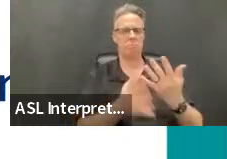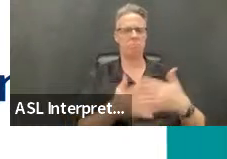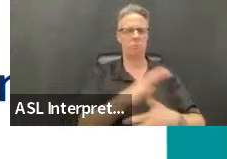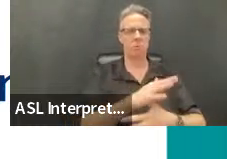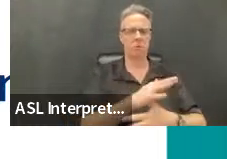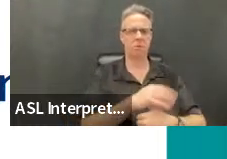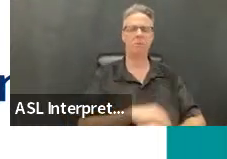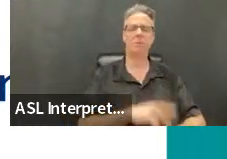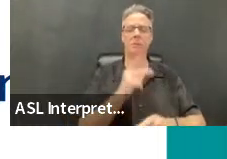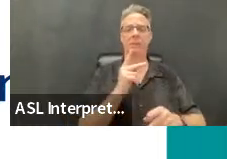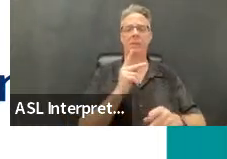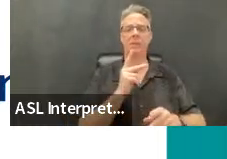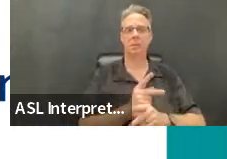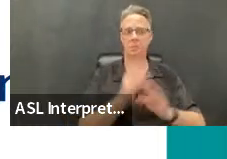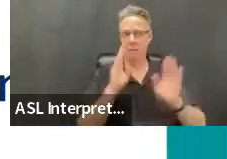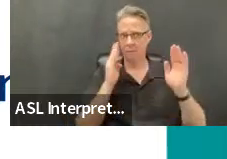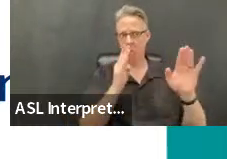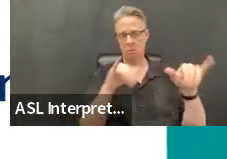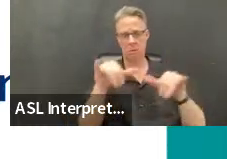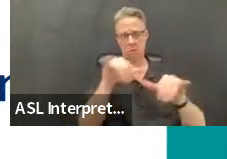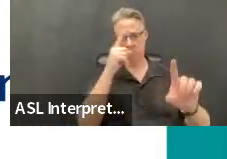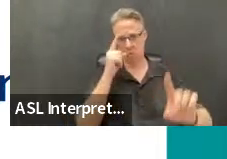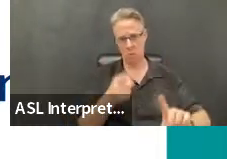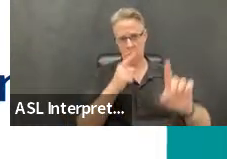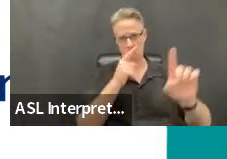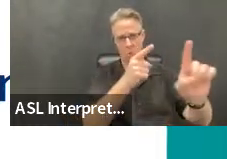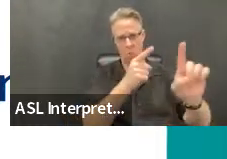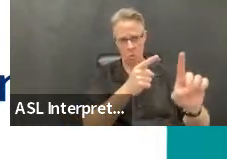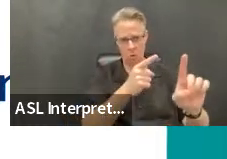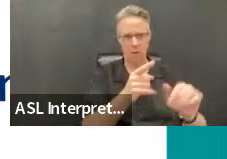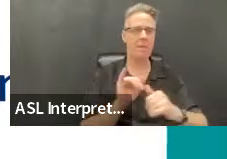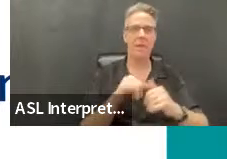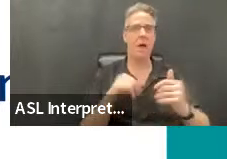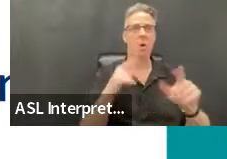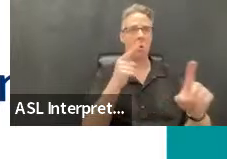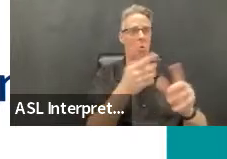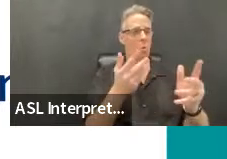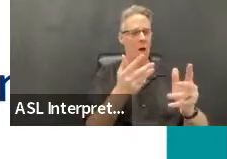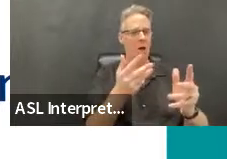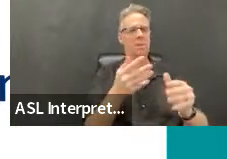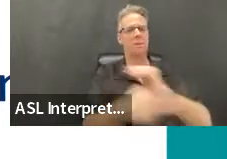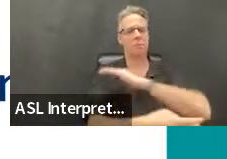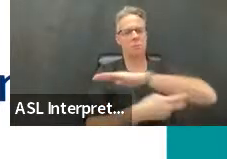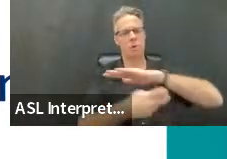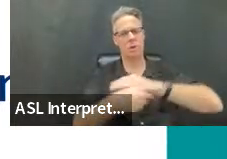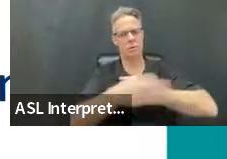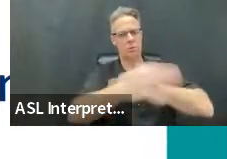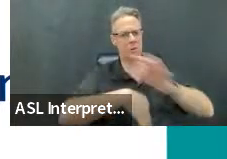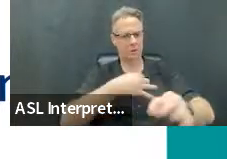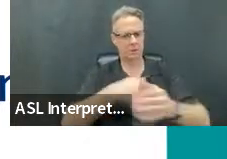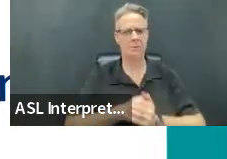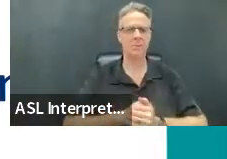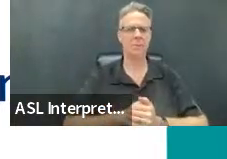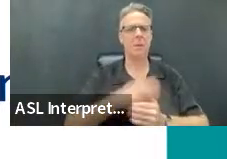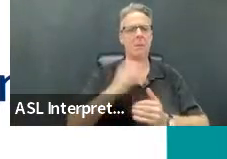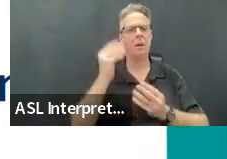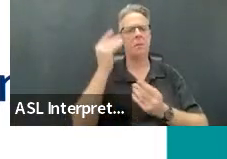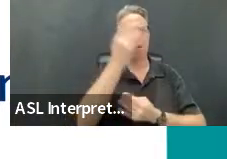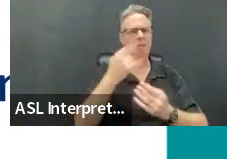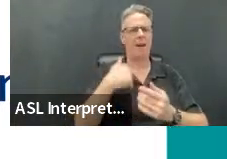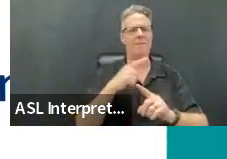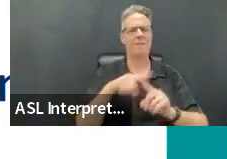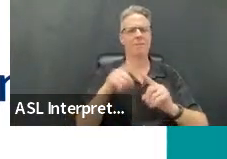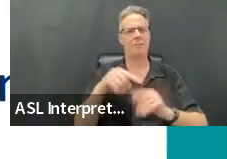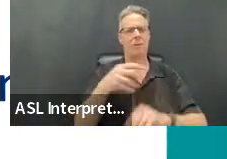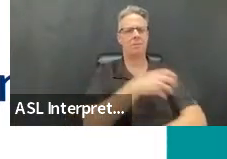keep our focus on our common goal, which of course is to replace the interstate bridge, for us to be mindful of the power dynamics in the